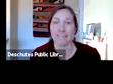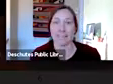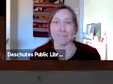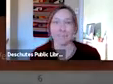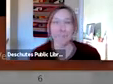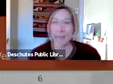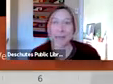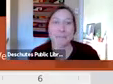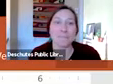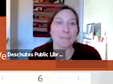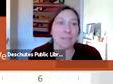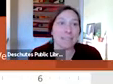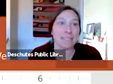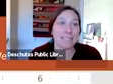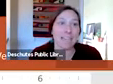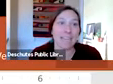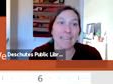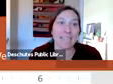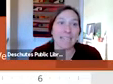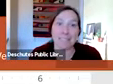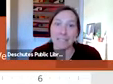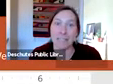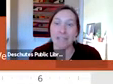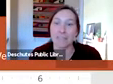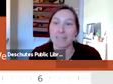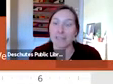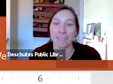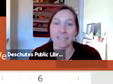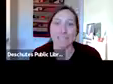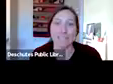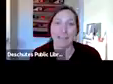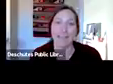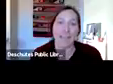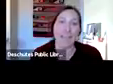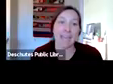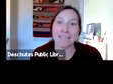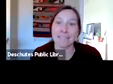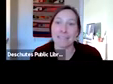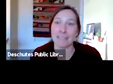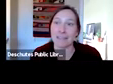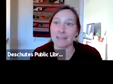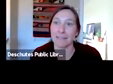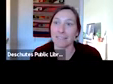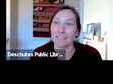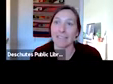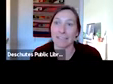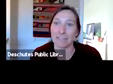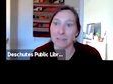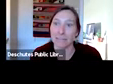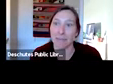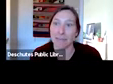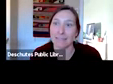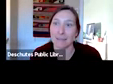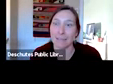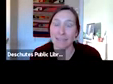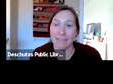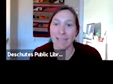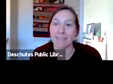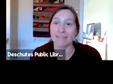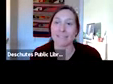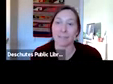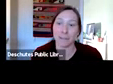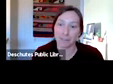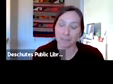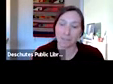idea. But this is the 18th year of a novel idea, and the second during a pandemic.